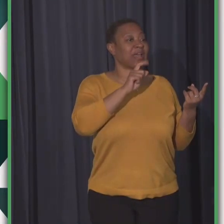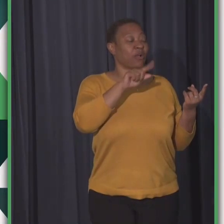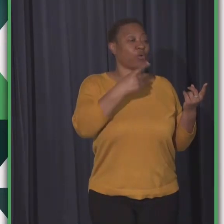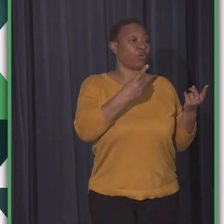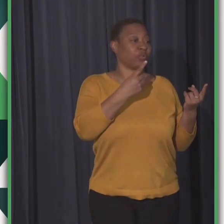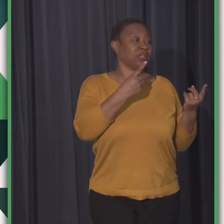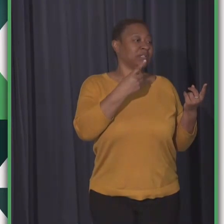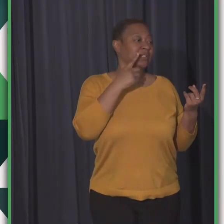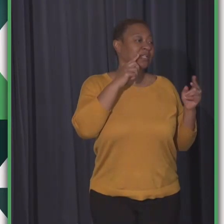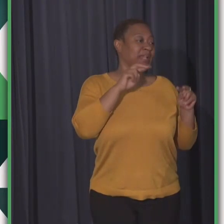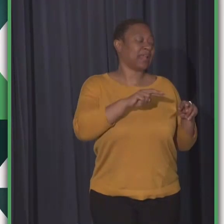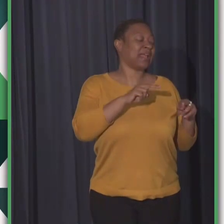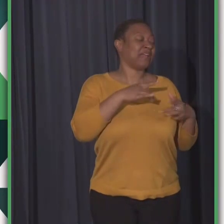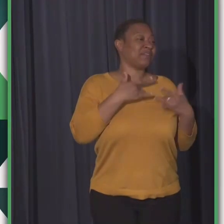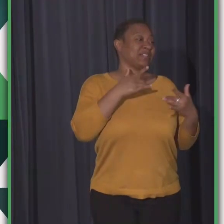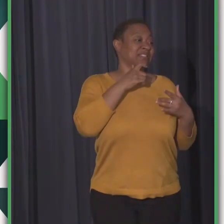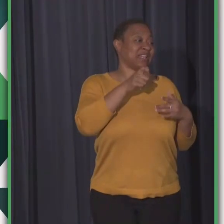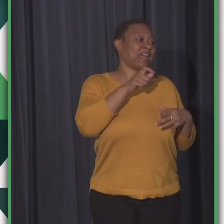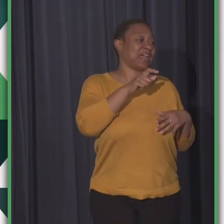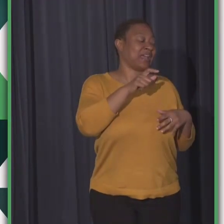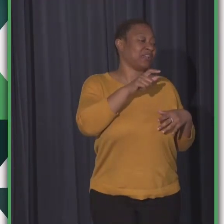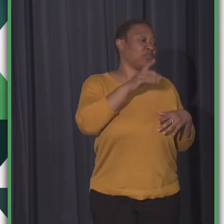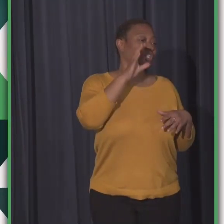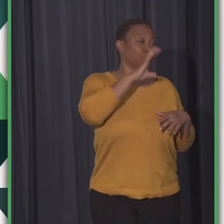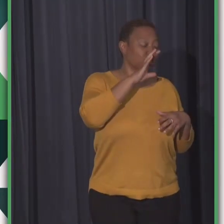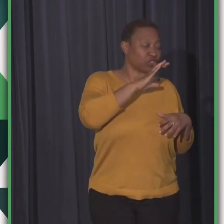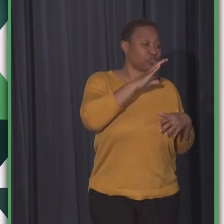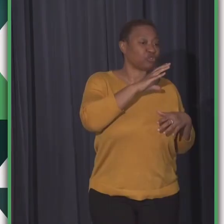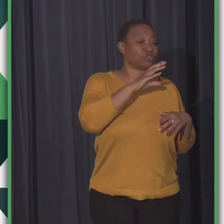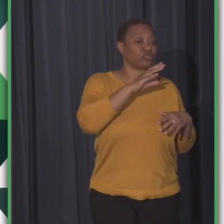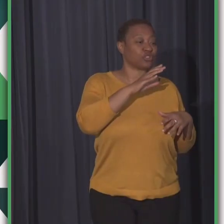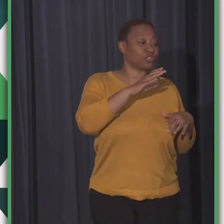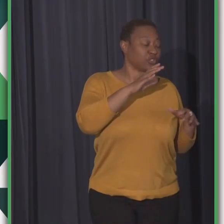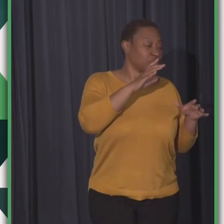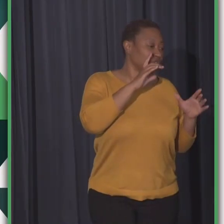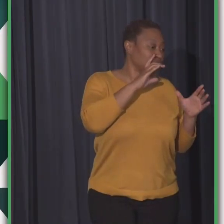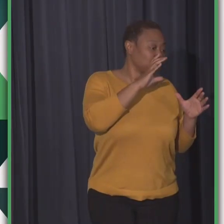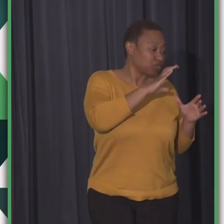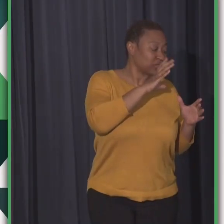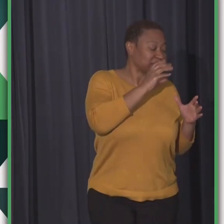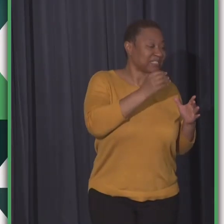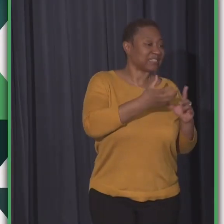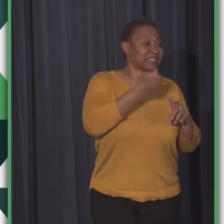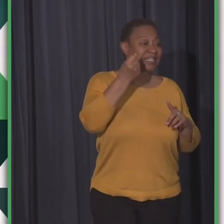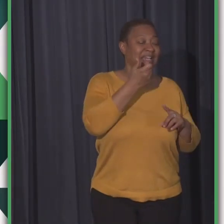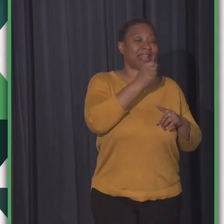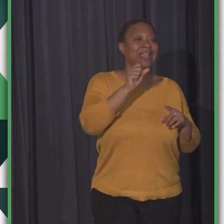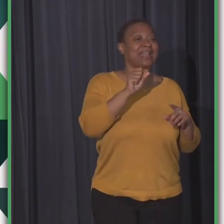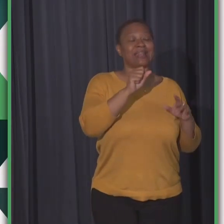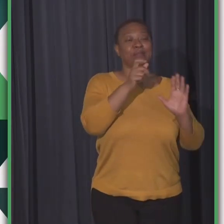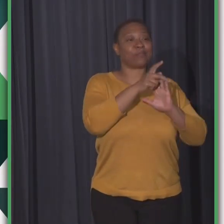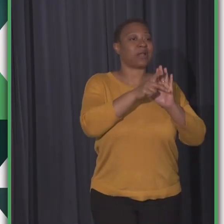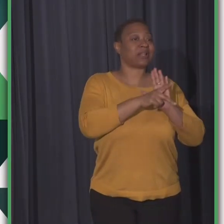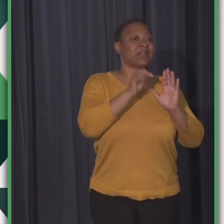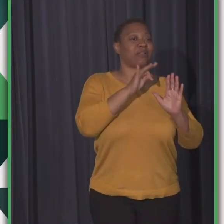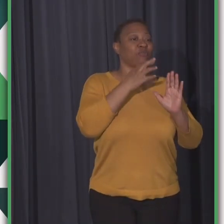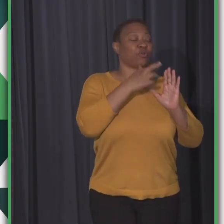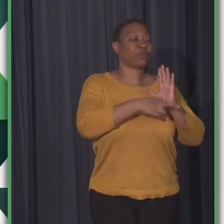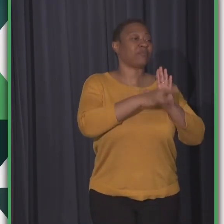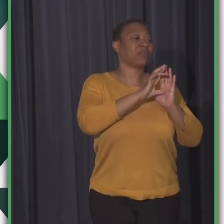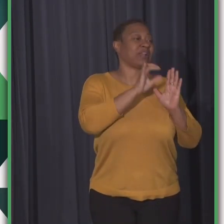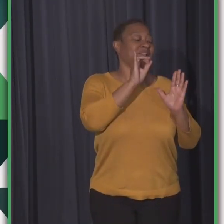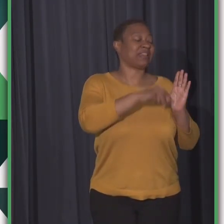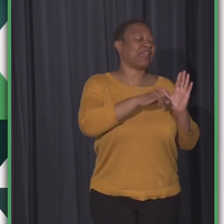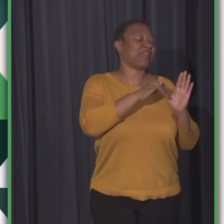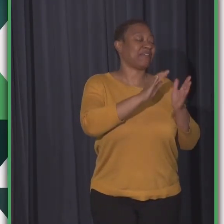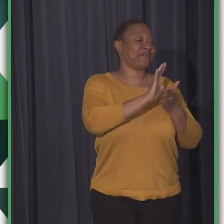not captured. We're looking for like search and seizure. We're looking for any policy violations. If we just happen to be reviewing that video and we